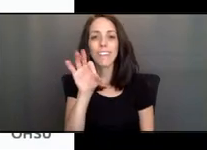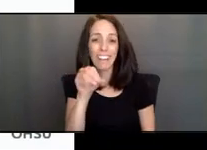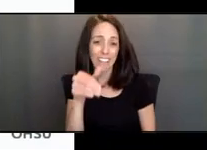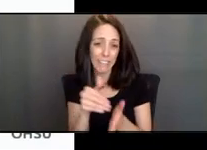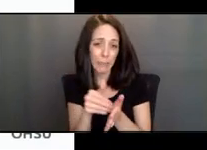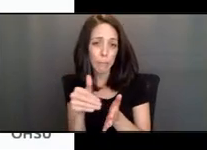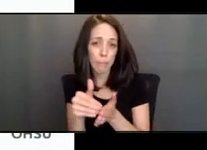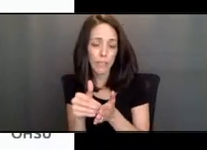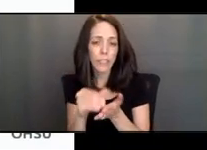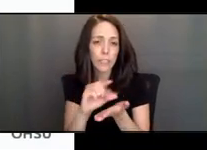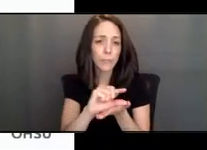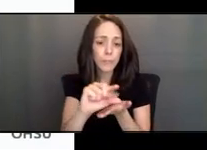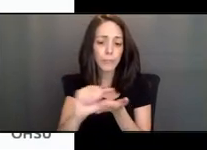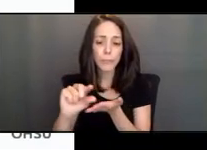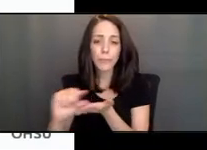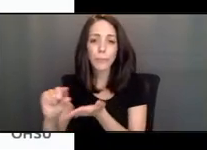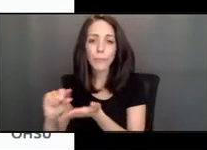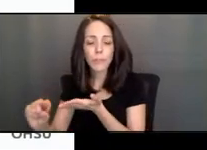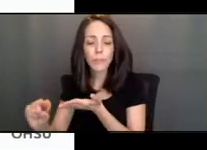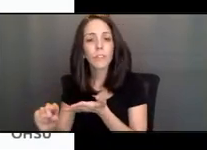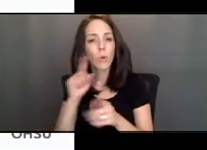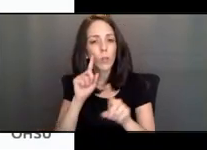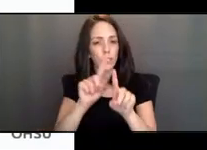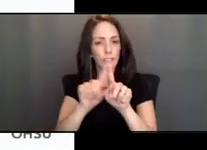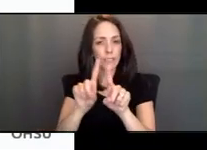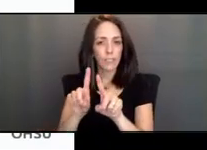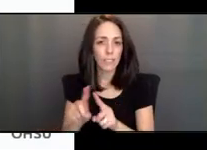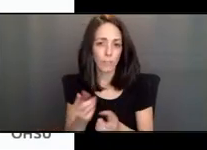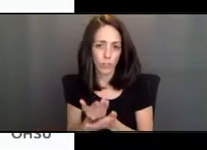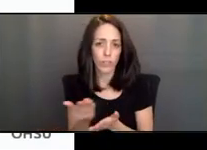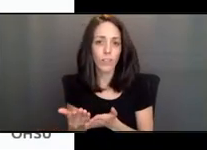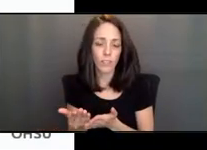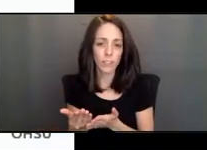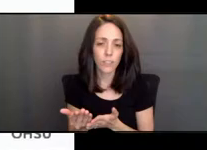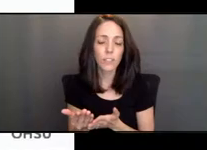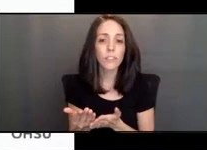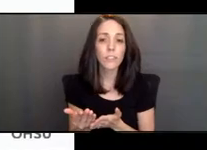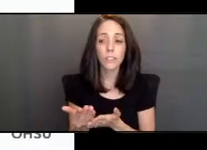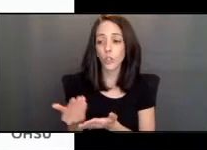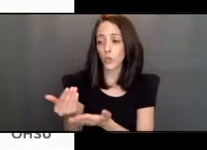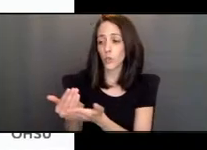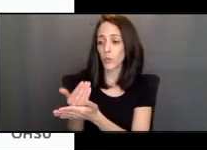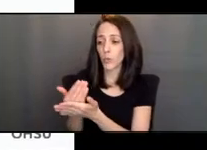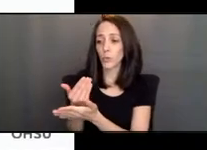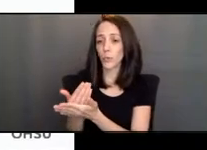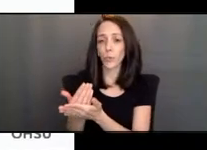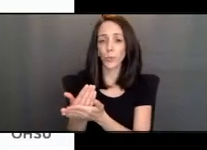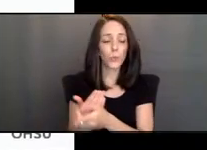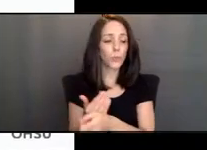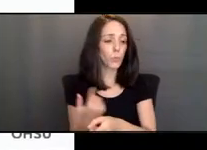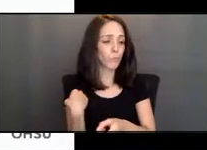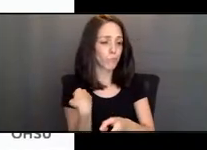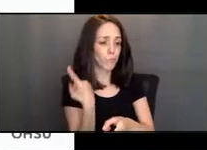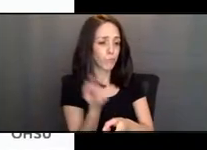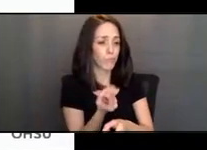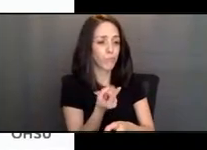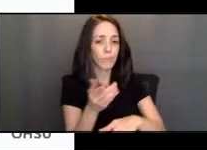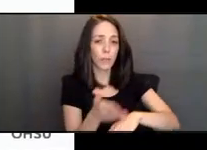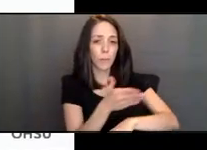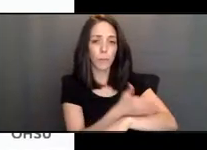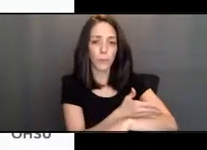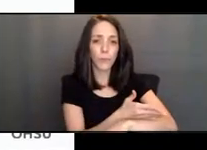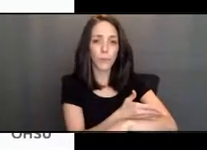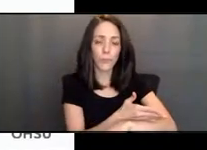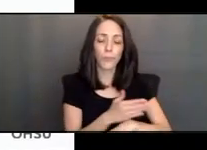infrastructure and replacement on one hand, and new capacity in OHSU 2025 initiatives on the other, and